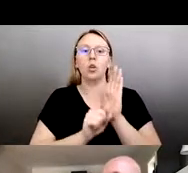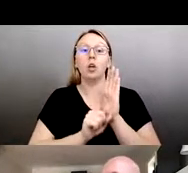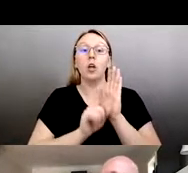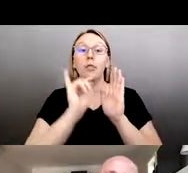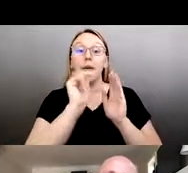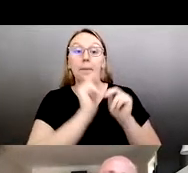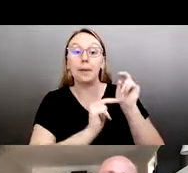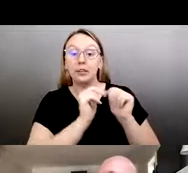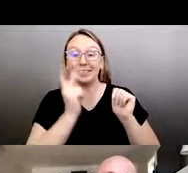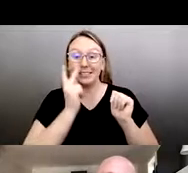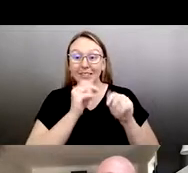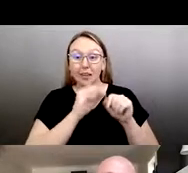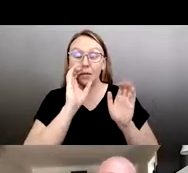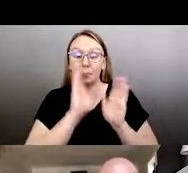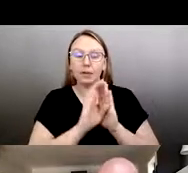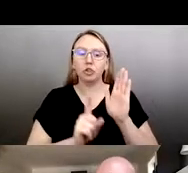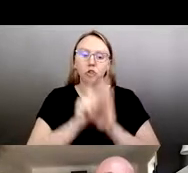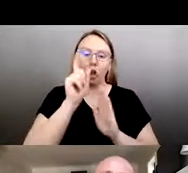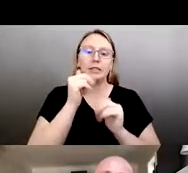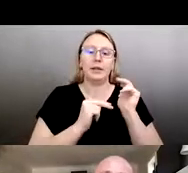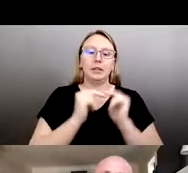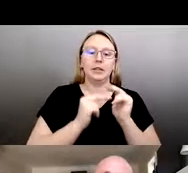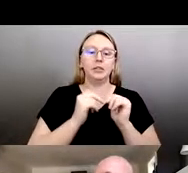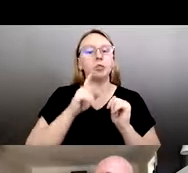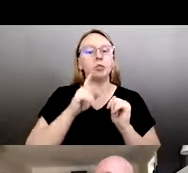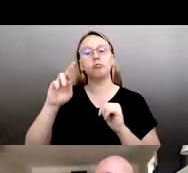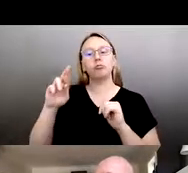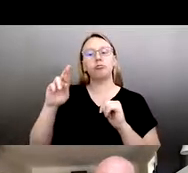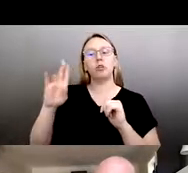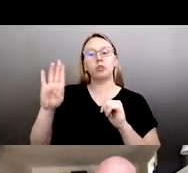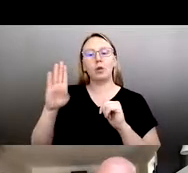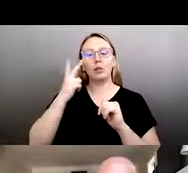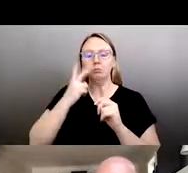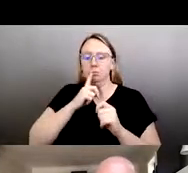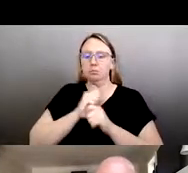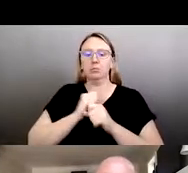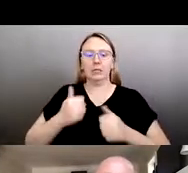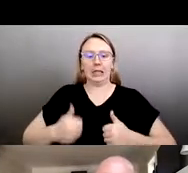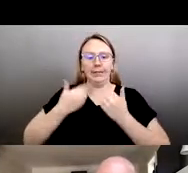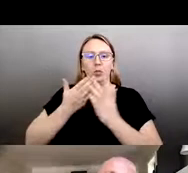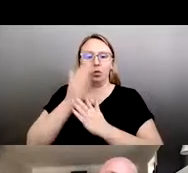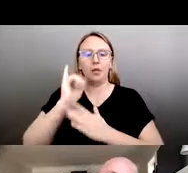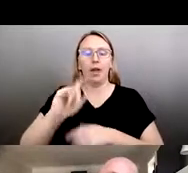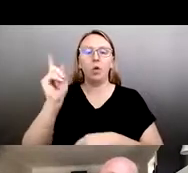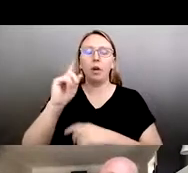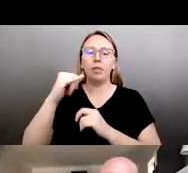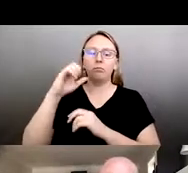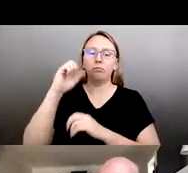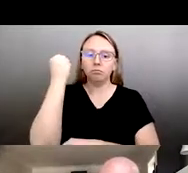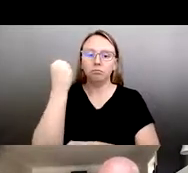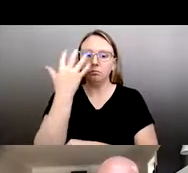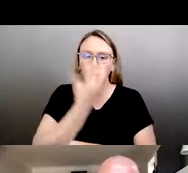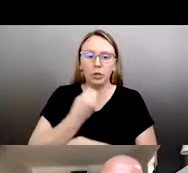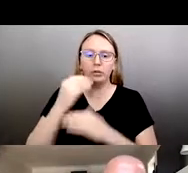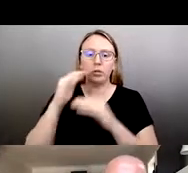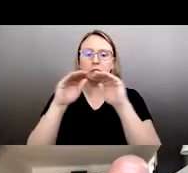in 1963. So Roger really lived through the years where the iconic Chicago skyline was built and formed. And